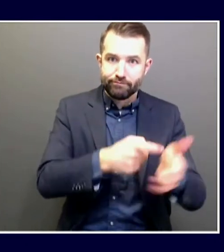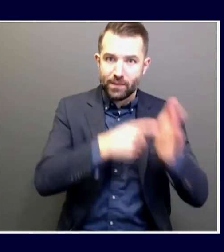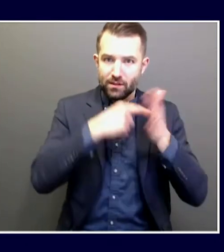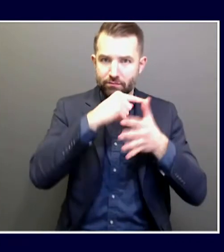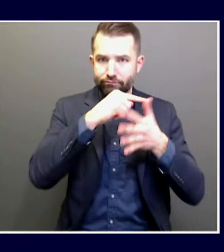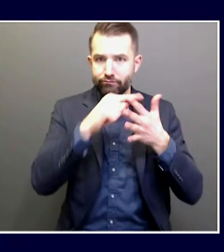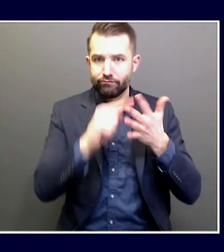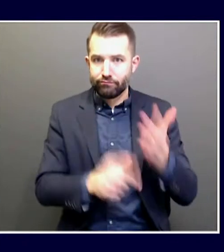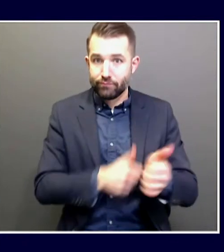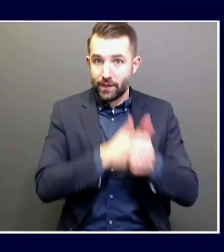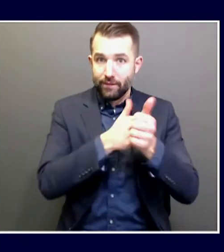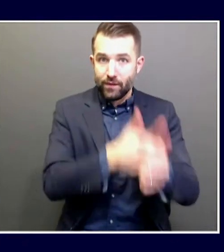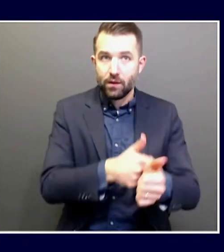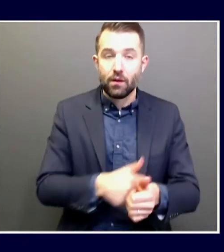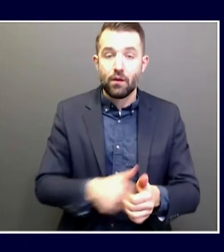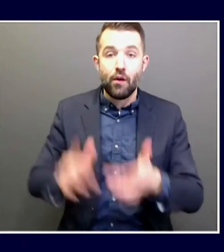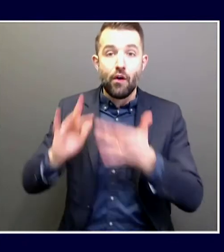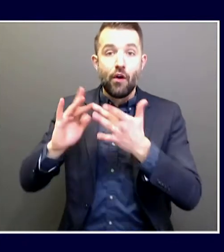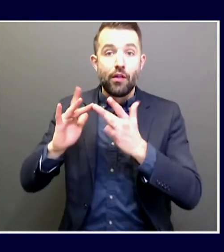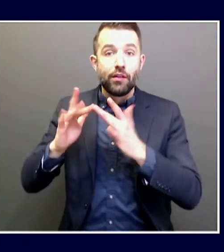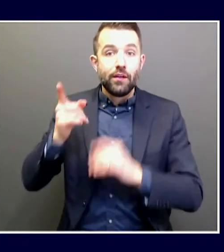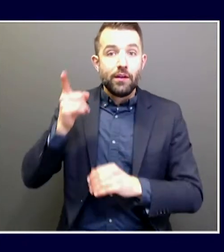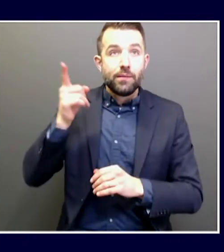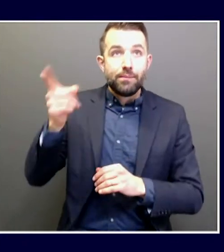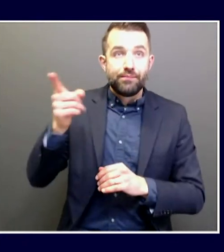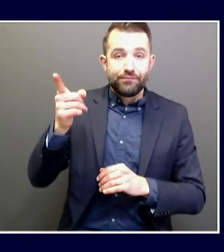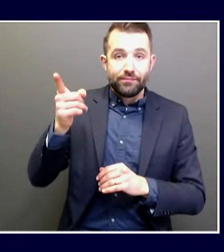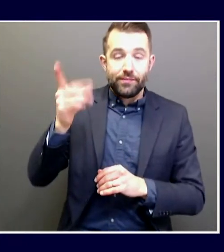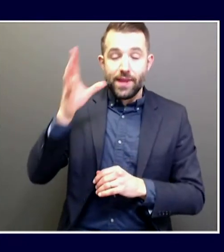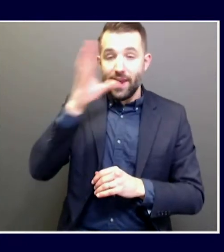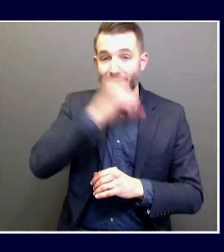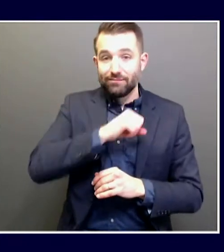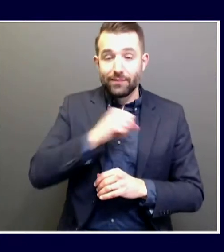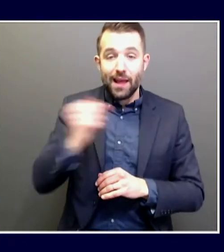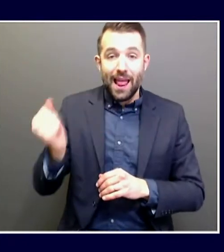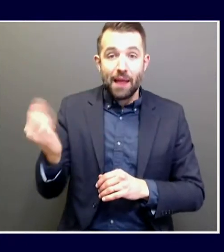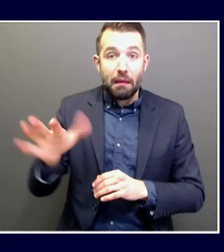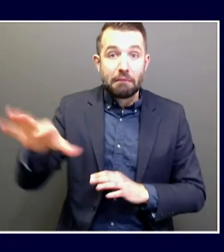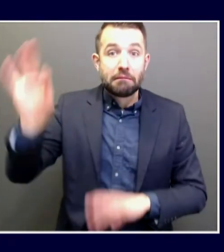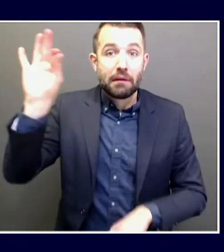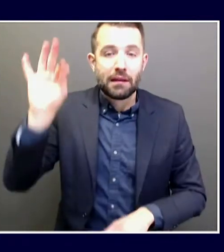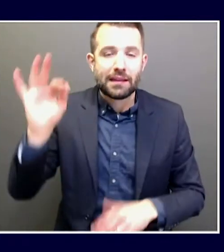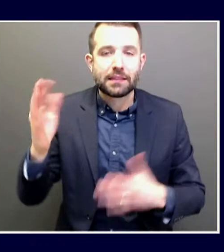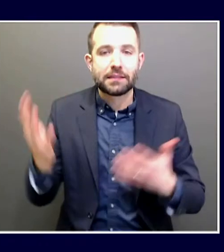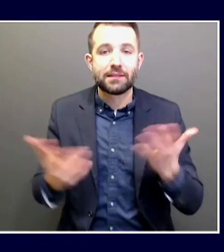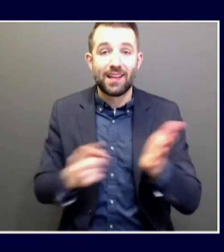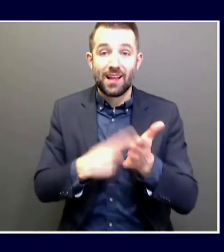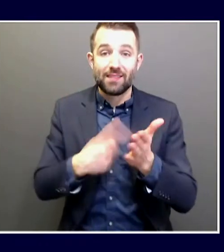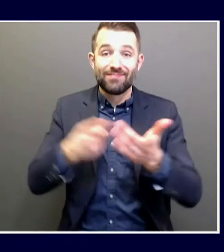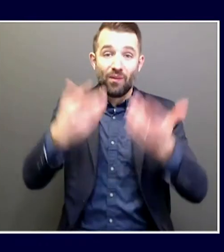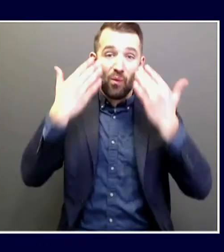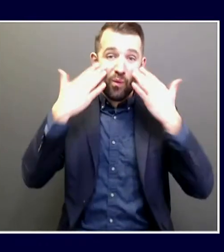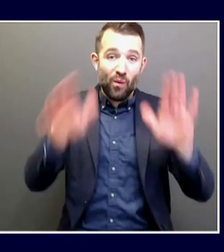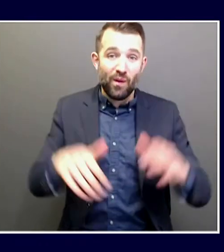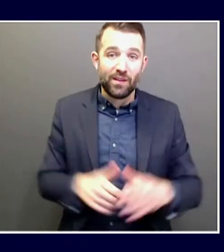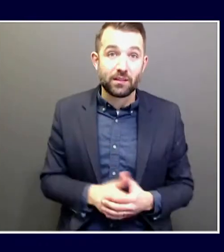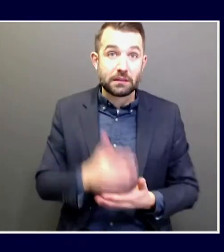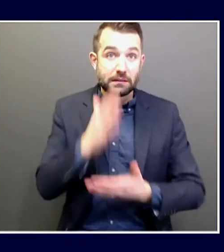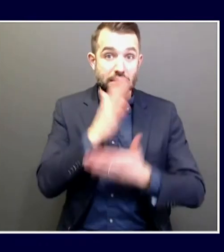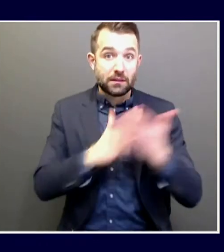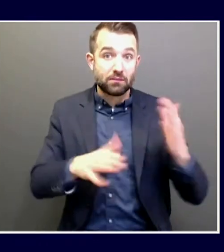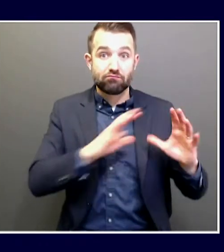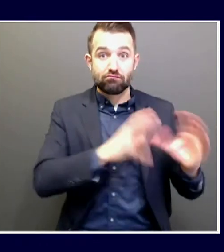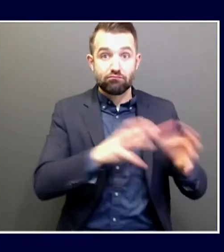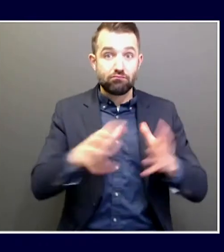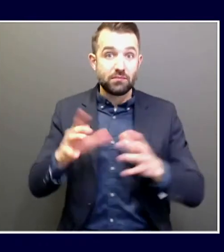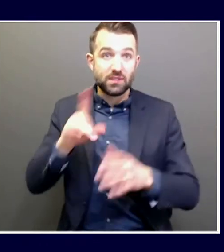There are various different groups that have taken it upon themselves to make sure that the masks that they're selling have in fact been vetted and